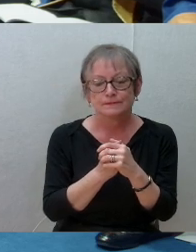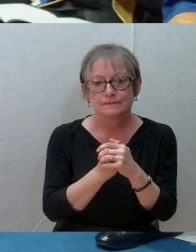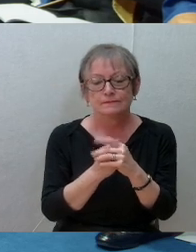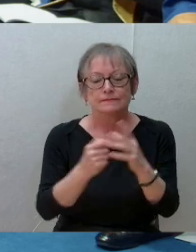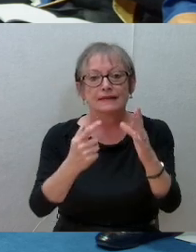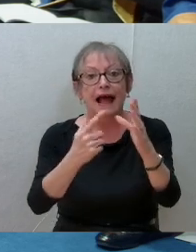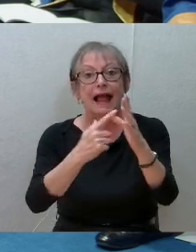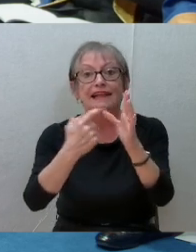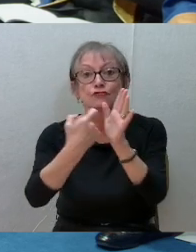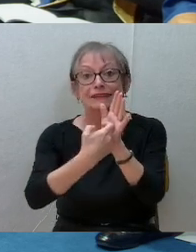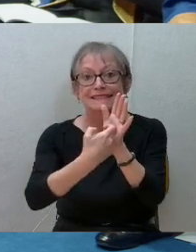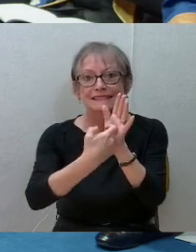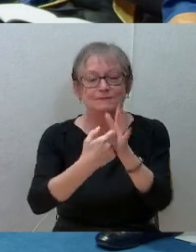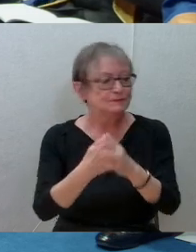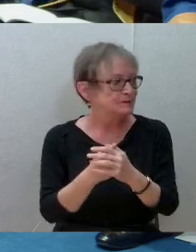Alex Reed.